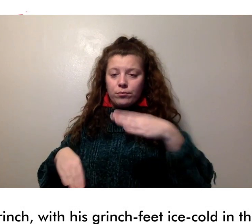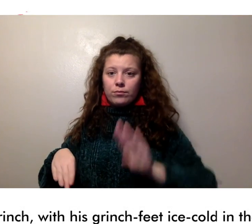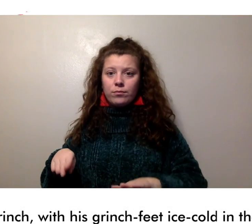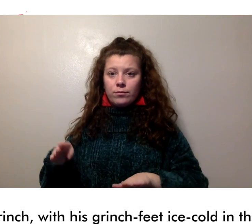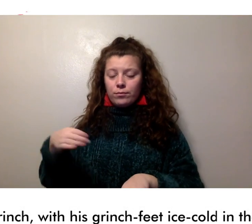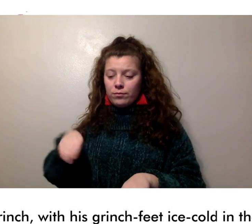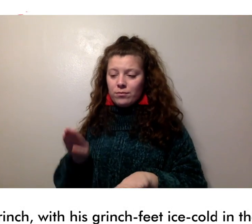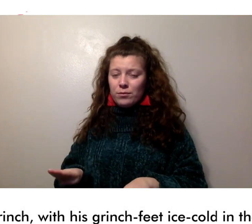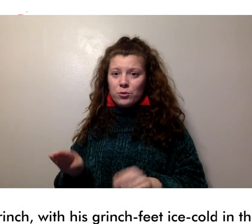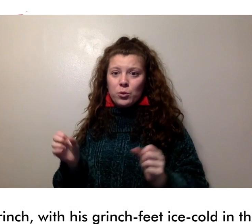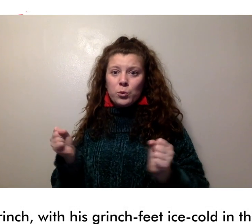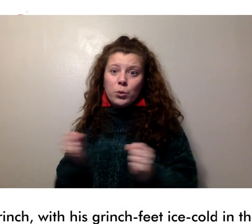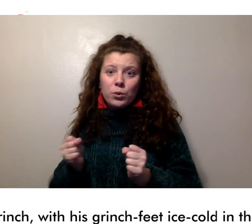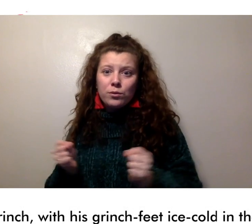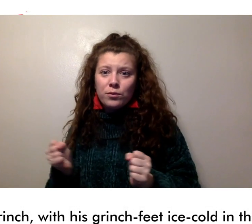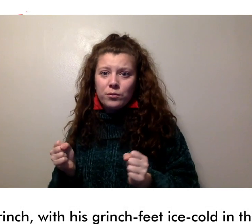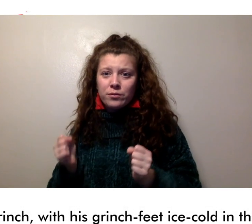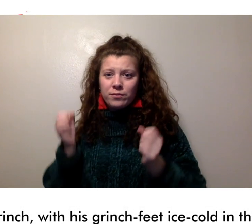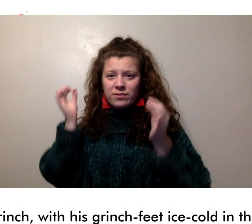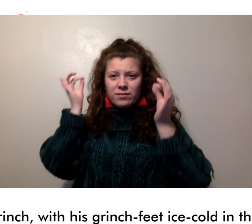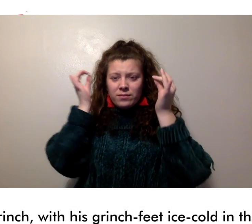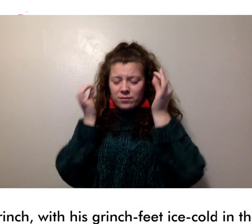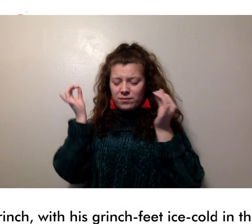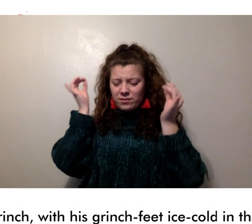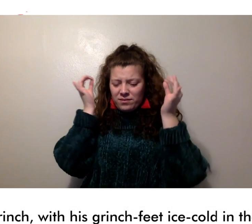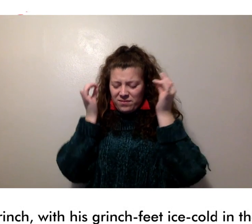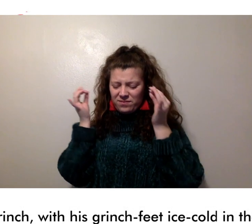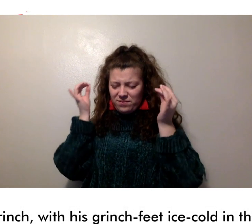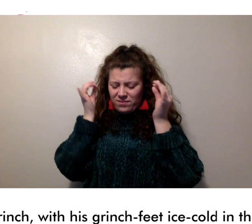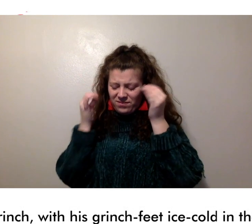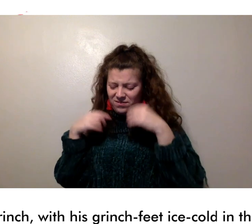And the Grinch, with his Grinch feet ice cold in the